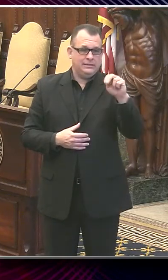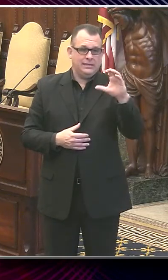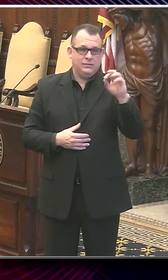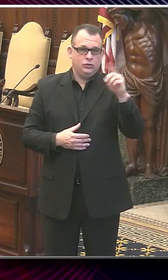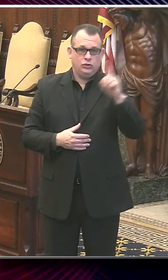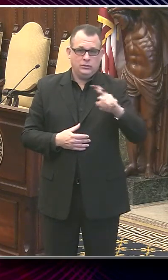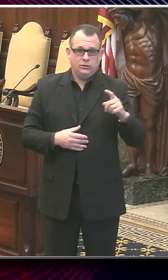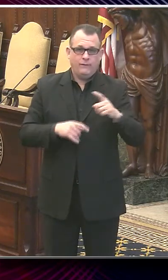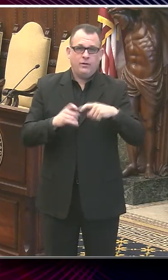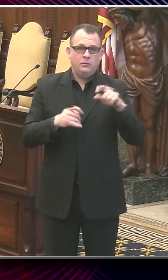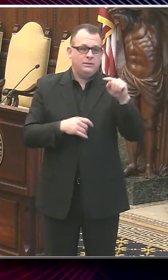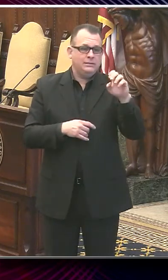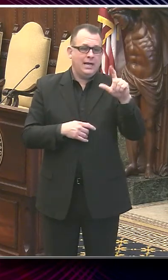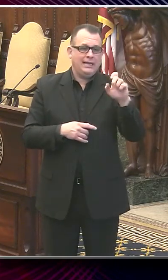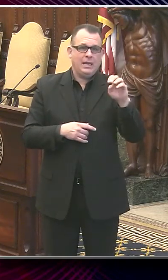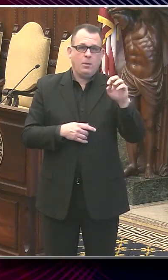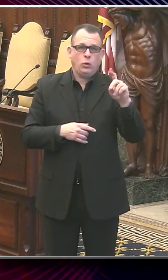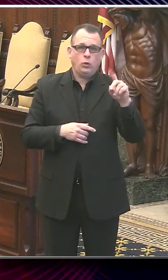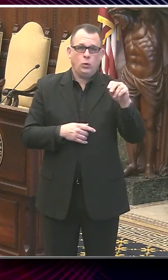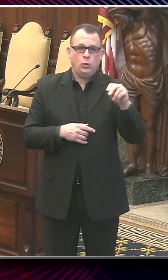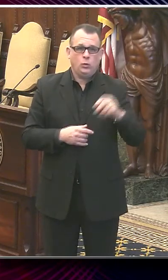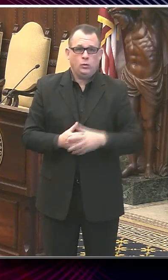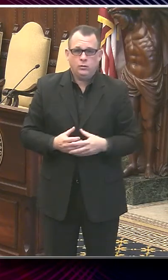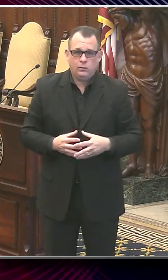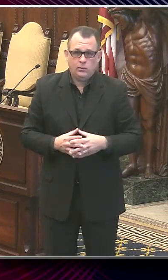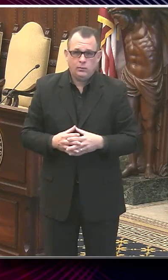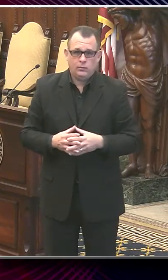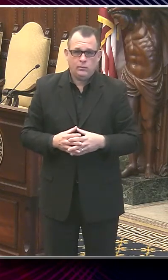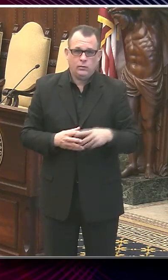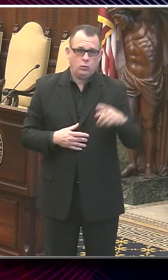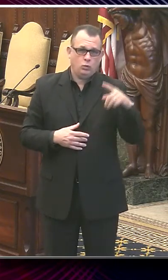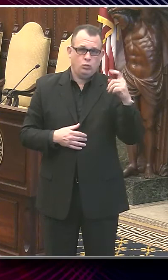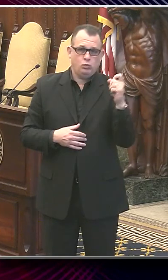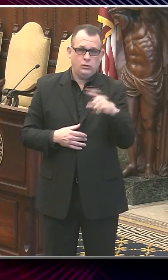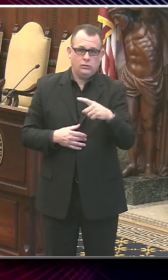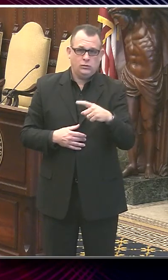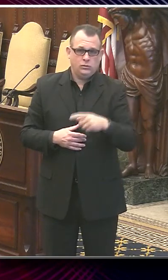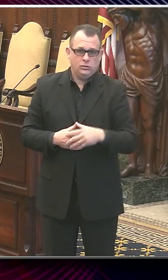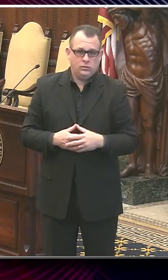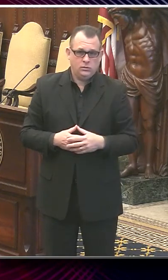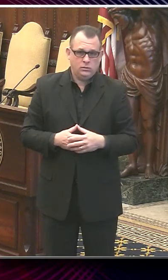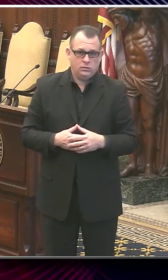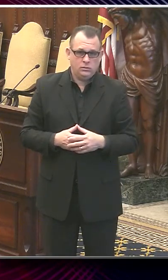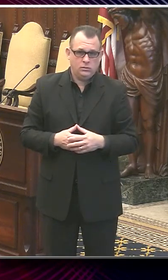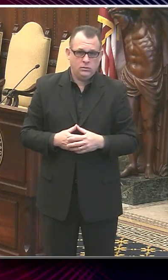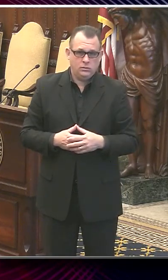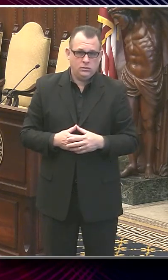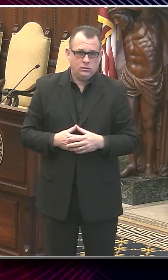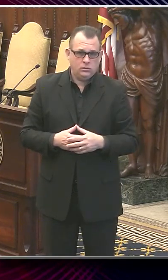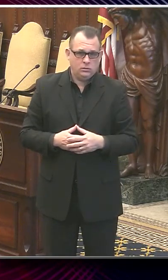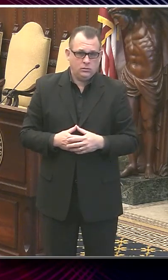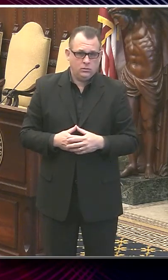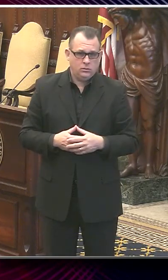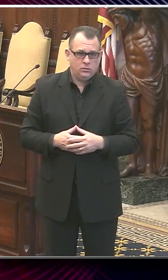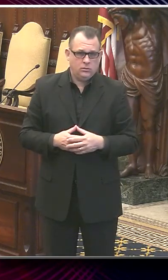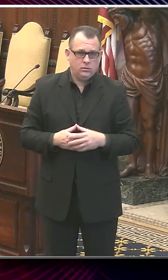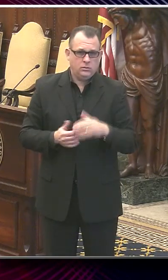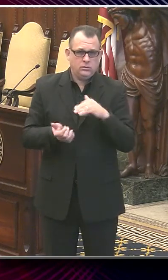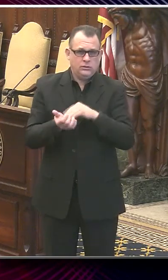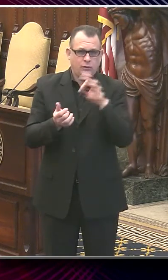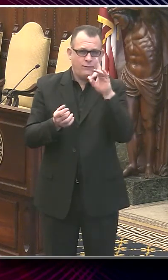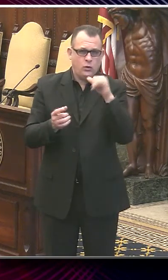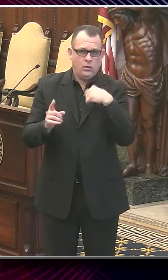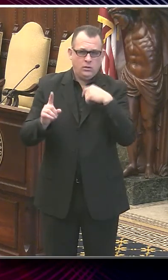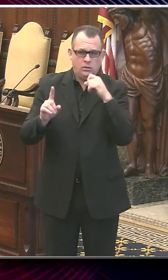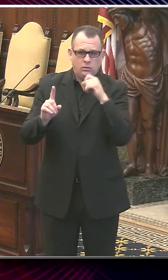Hi, how are you guys? My question is for Dr. Farley, and Armando, I would love a translation for this question once he responds. Dr. Farley, is there